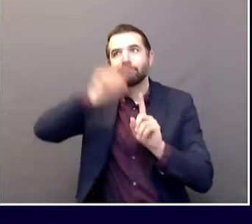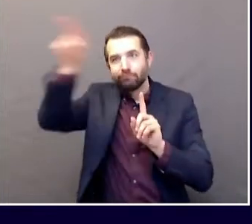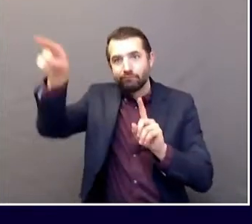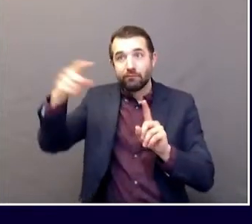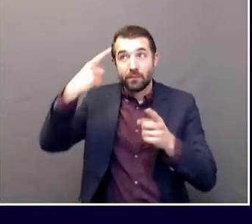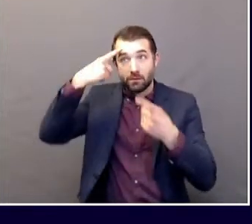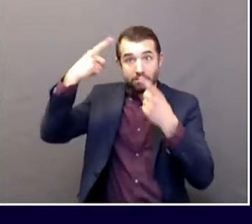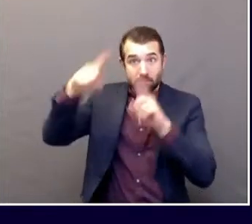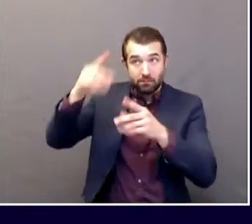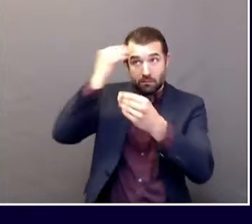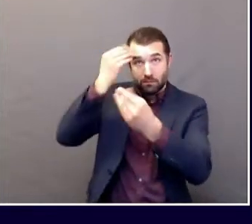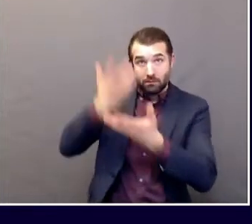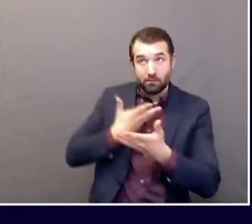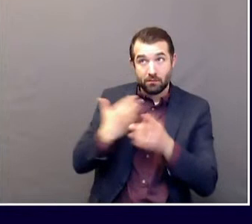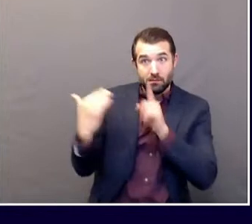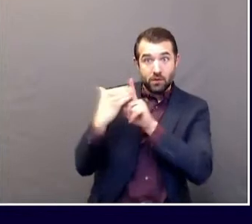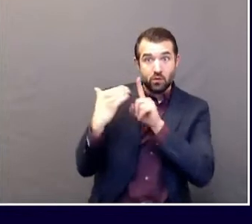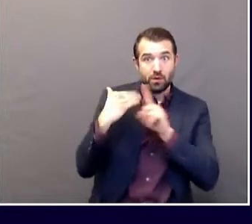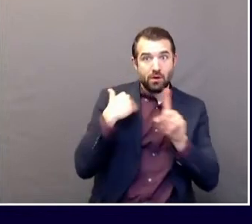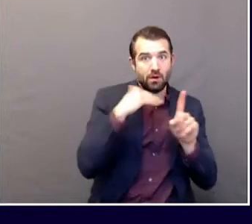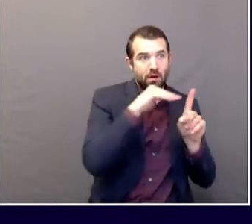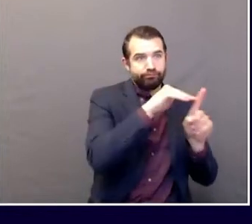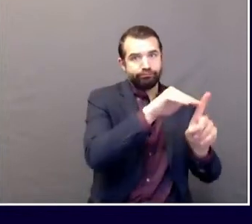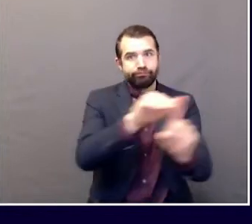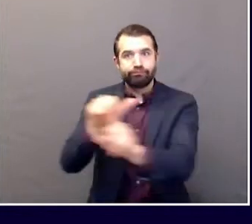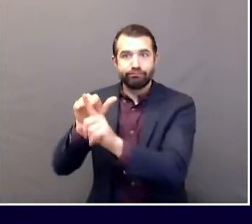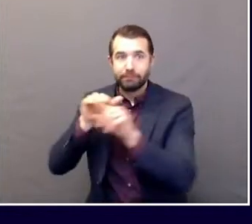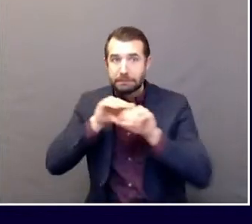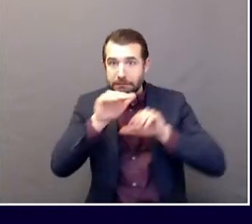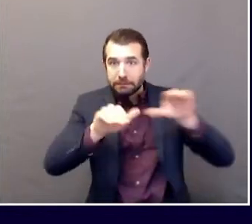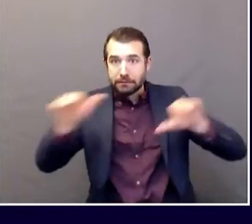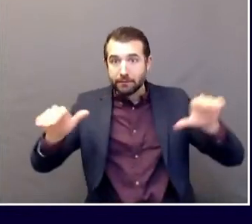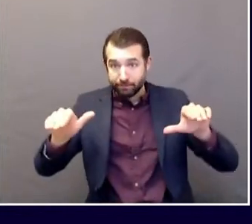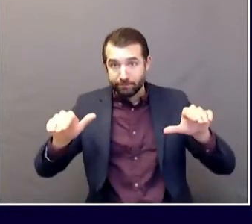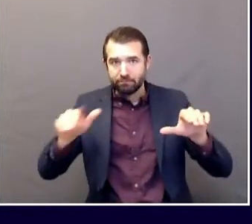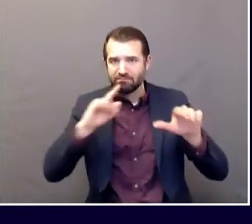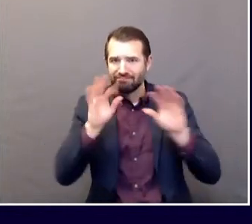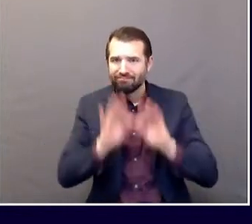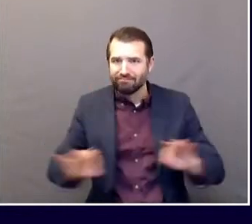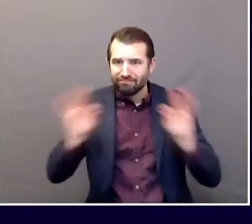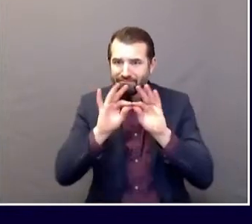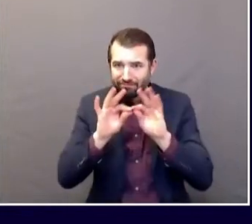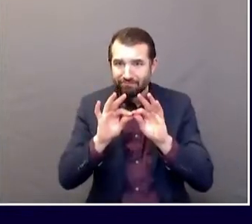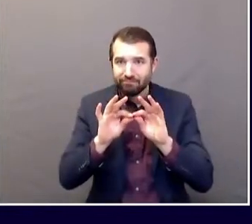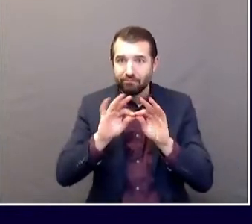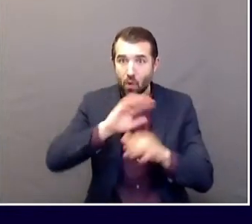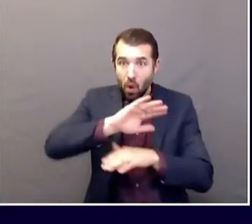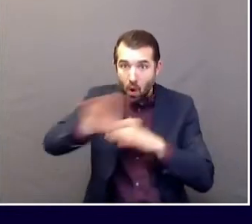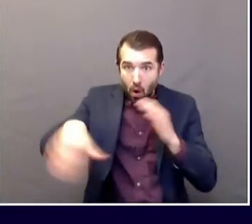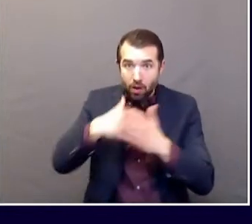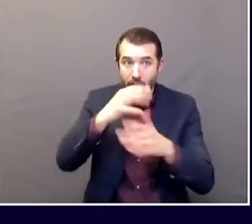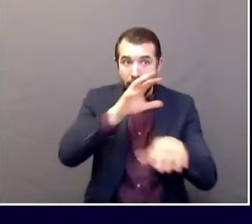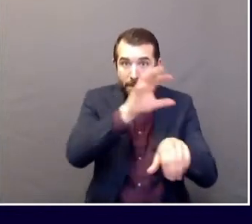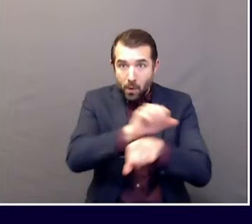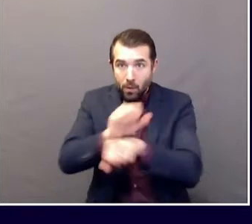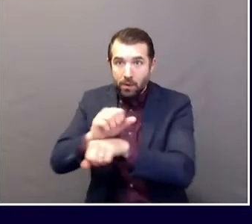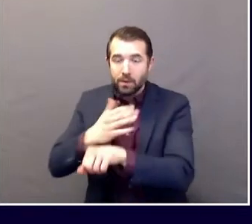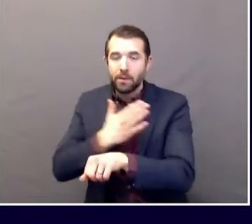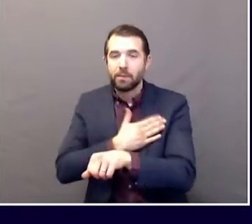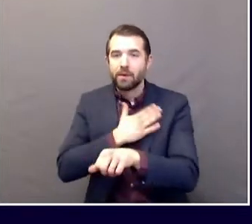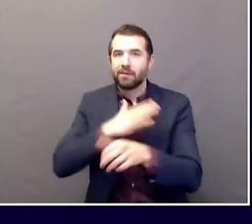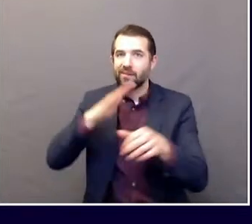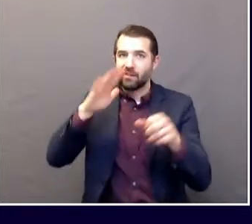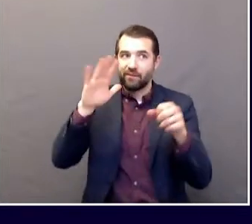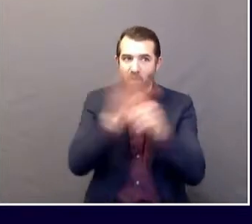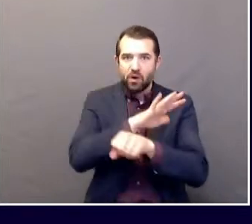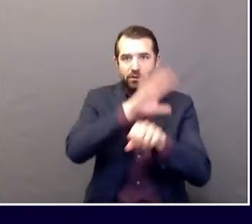effort statewide to make sure that not a single slot goes unfilled. But more generally, Brian, we've throughout